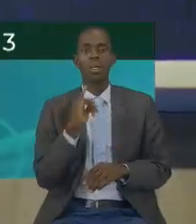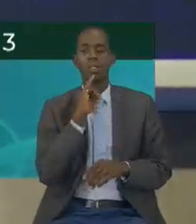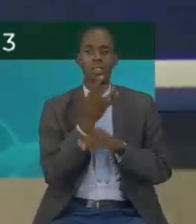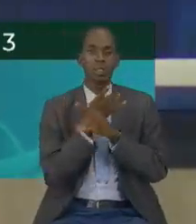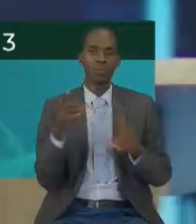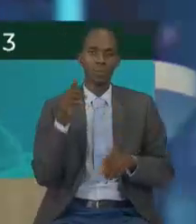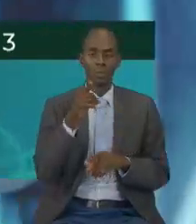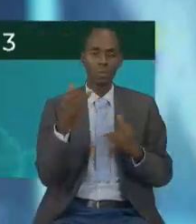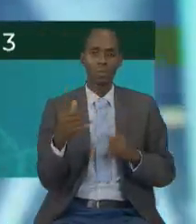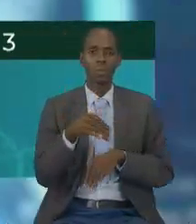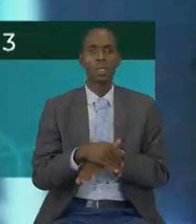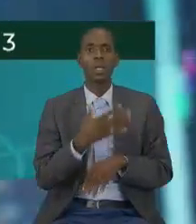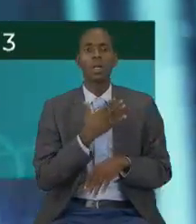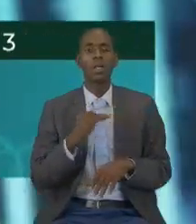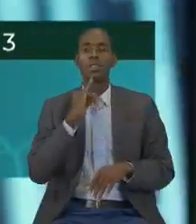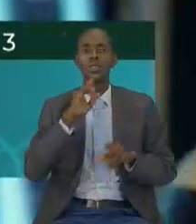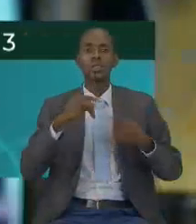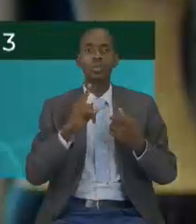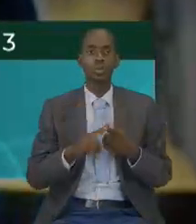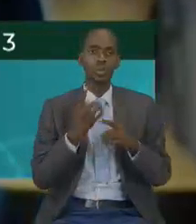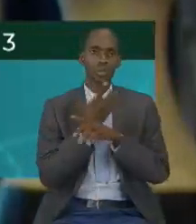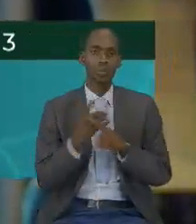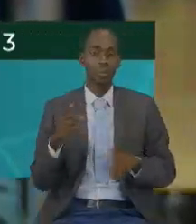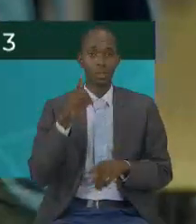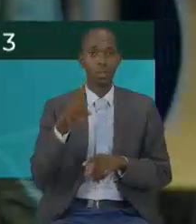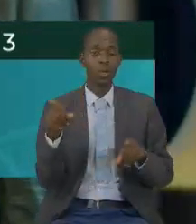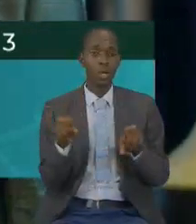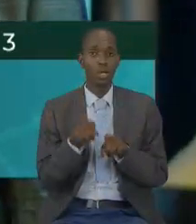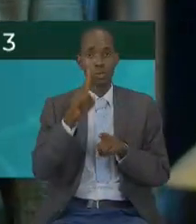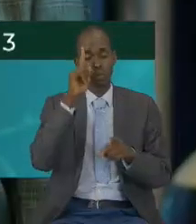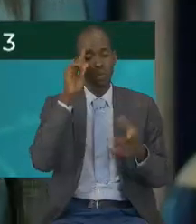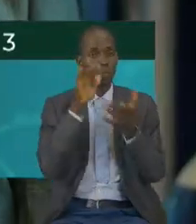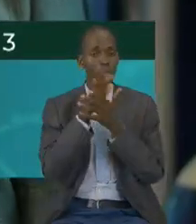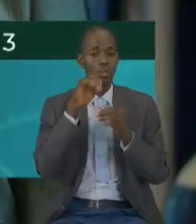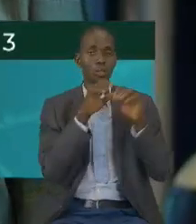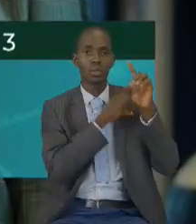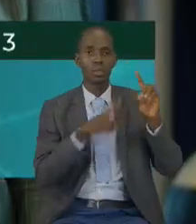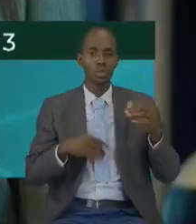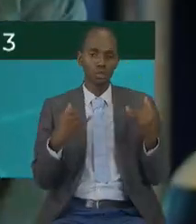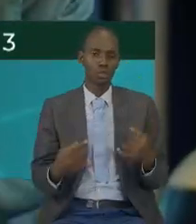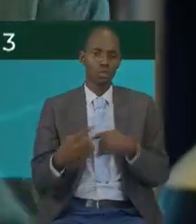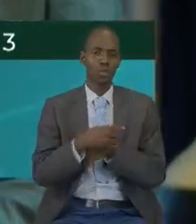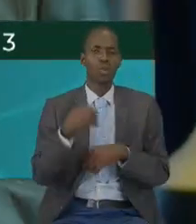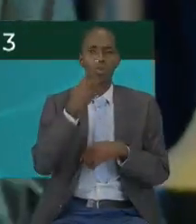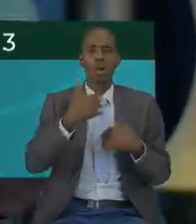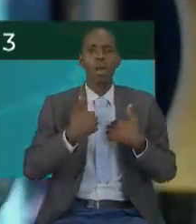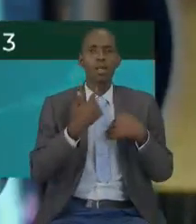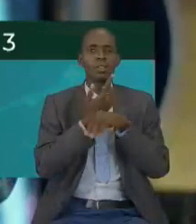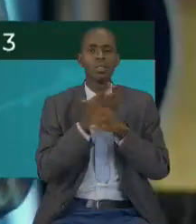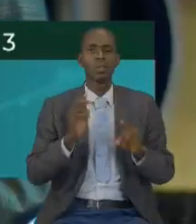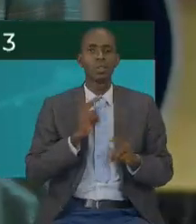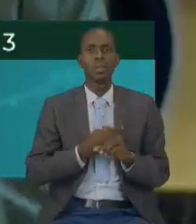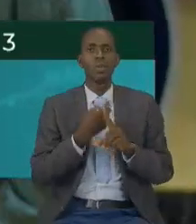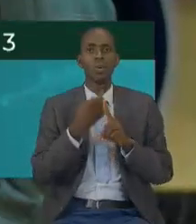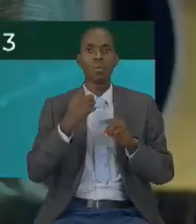tonight, and he's going to deliver you as you trust in the Lord today, who has delivered us from the